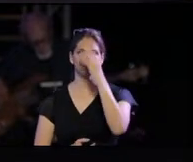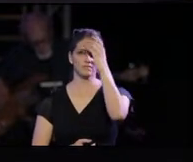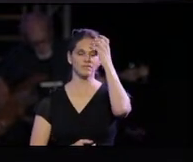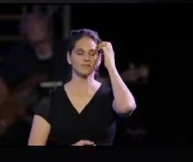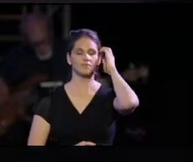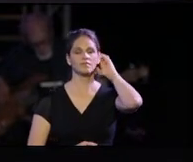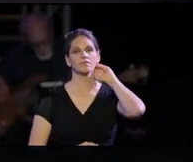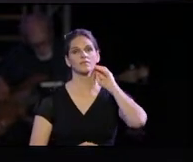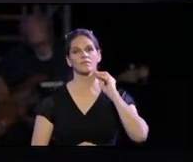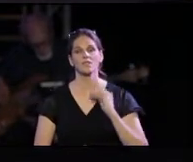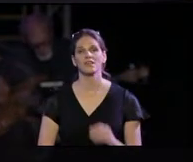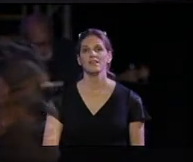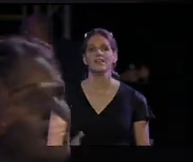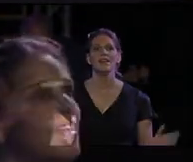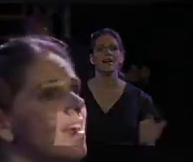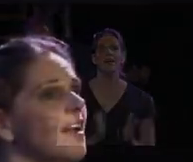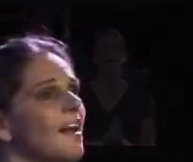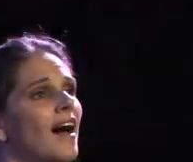Lord. Hallelujah.